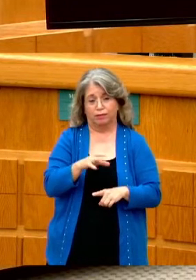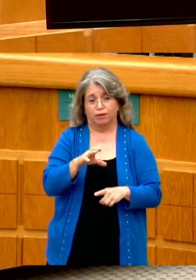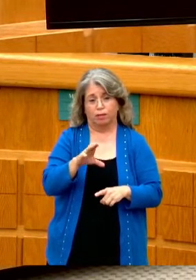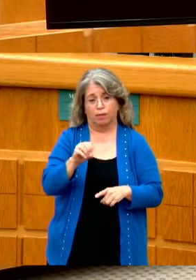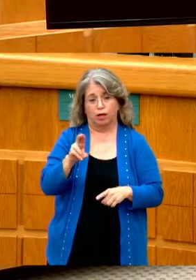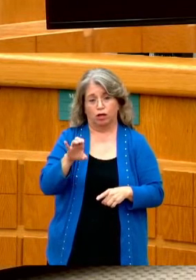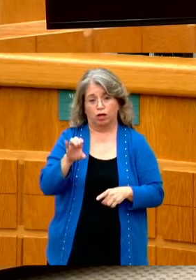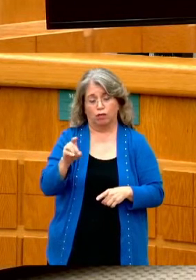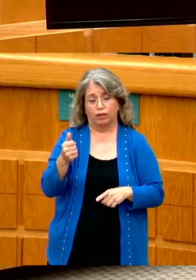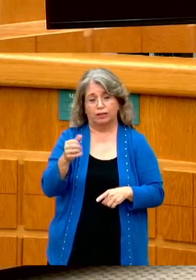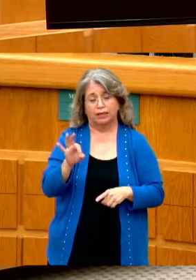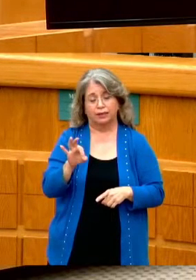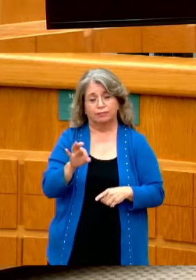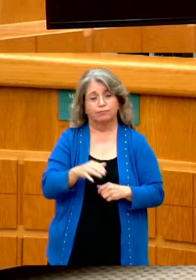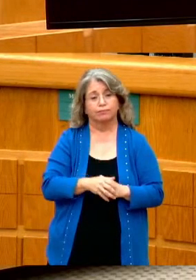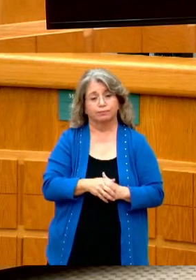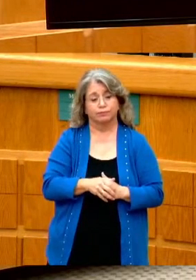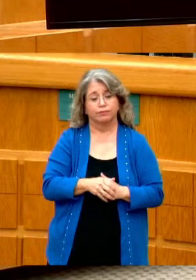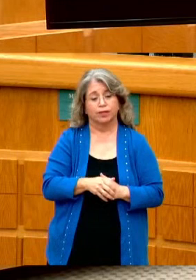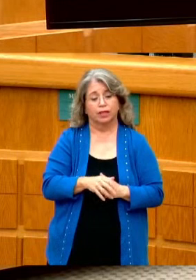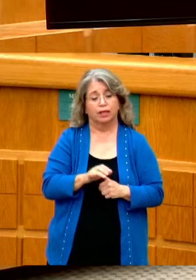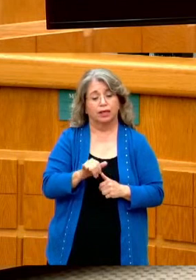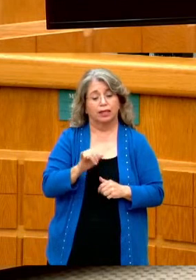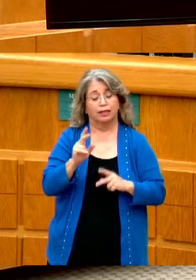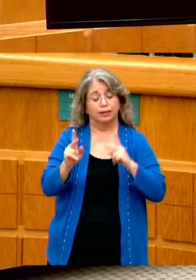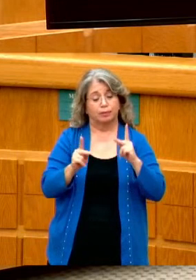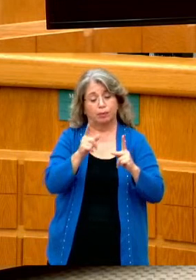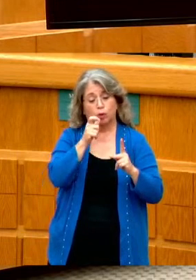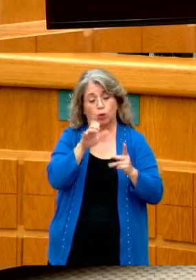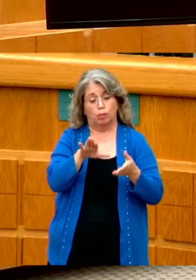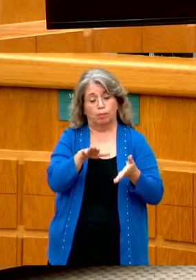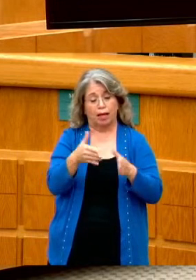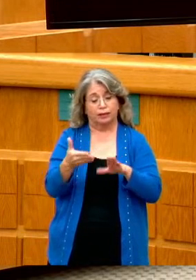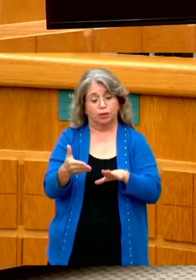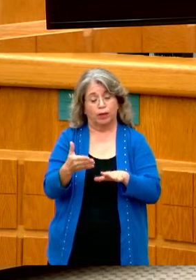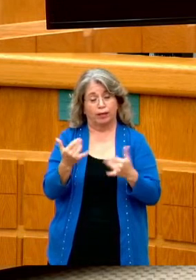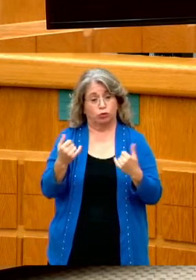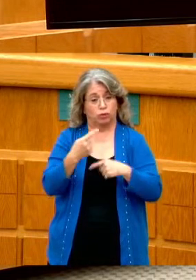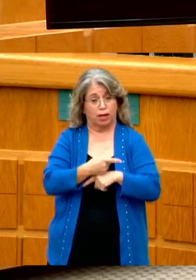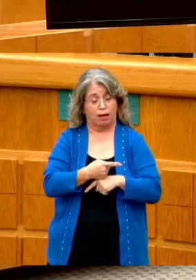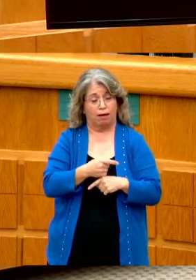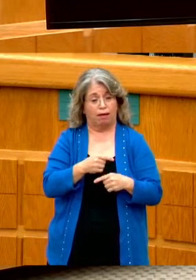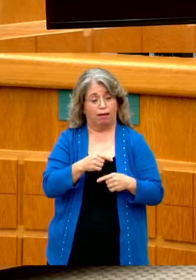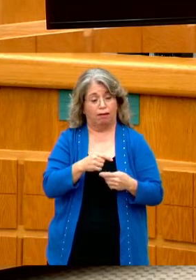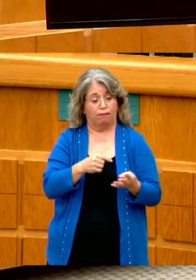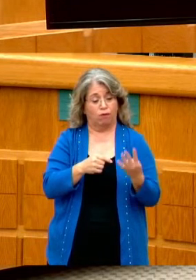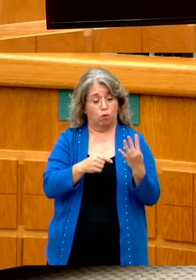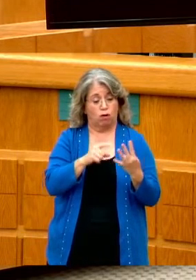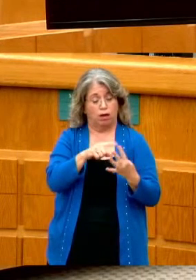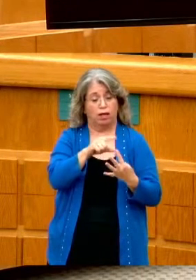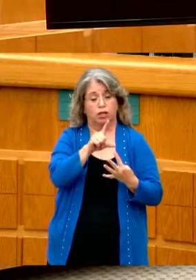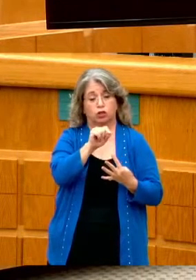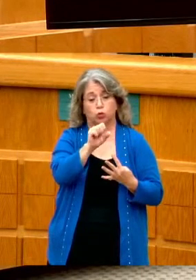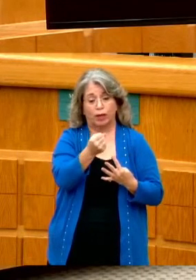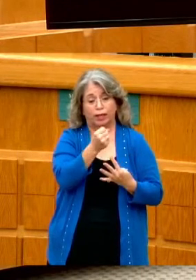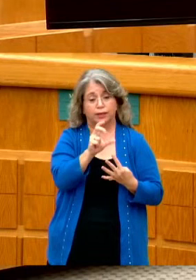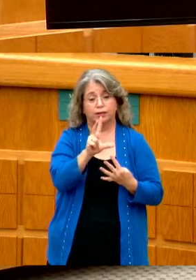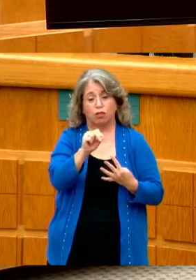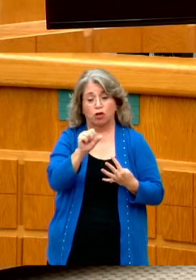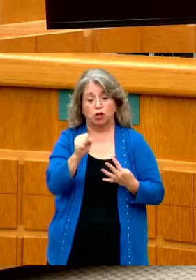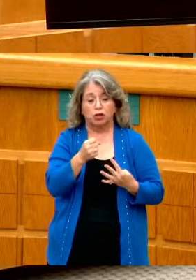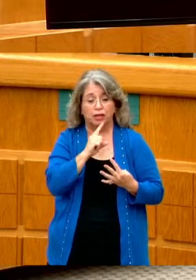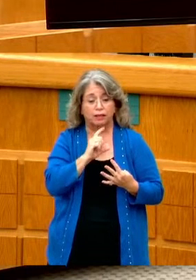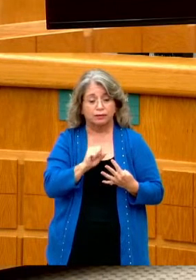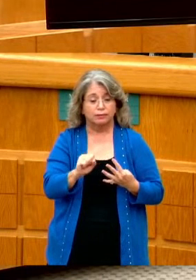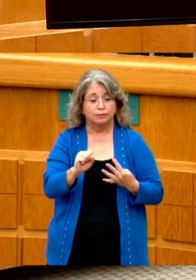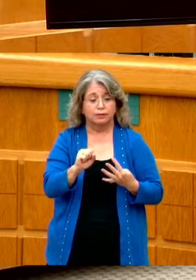So these individuals that passed away today, they were in their 20s, in their 30s, in their 60s, and in